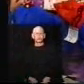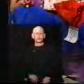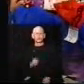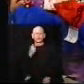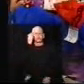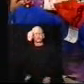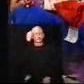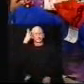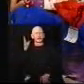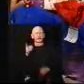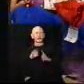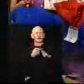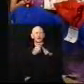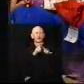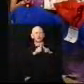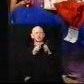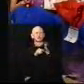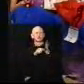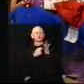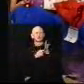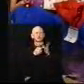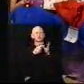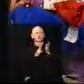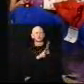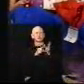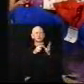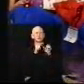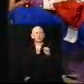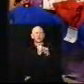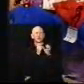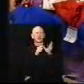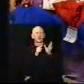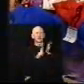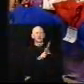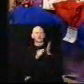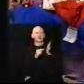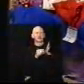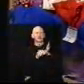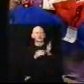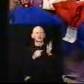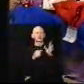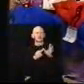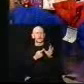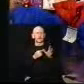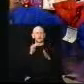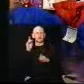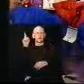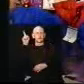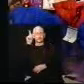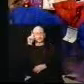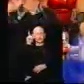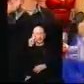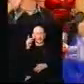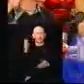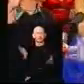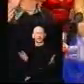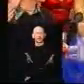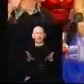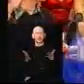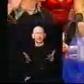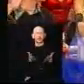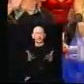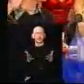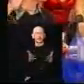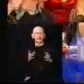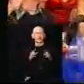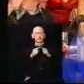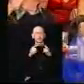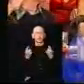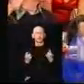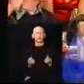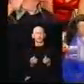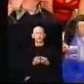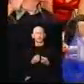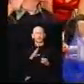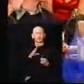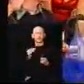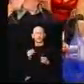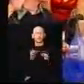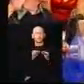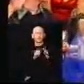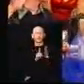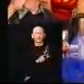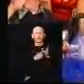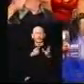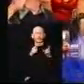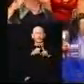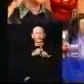Beyond Burlesque Now playing Get your tickets At Black Box Theatre Thank you so much For coming in today And intriguing